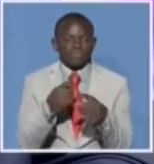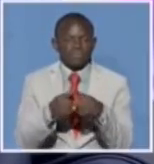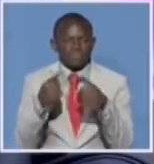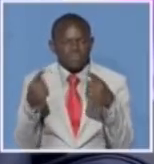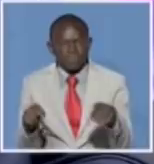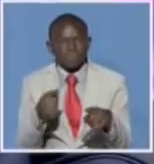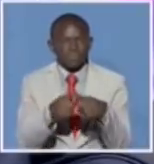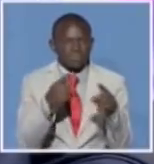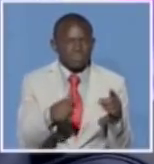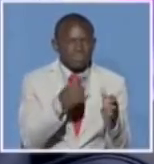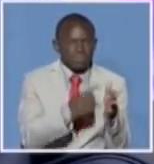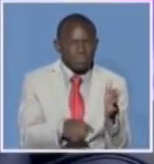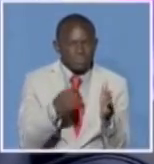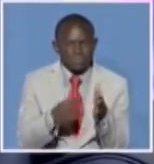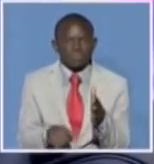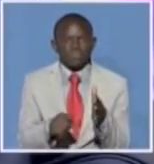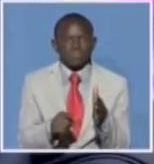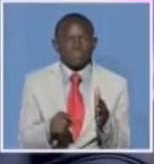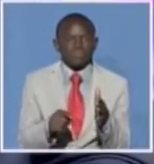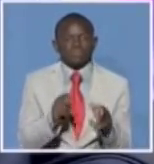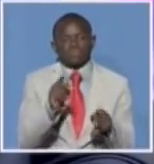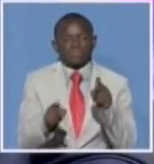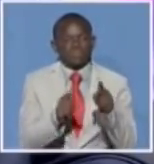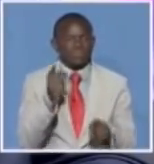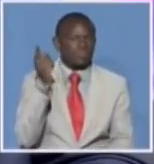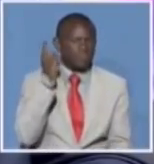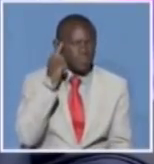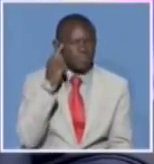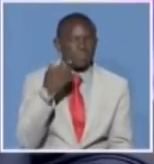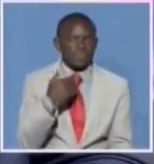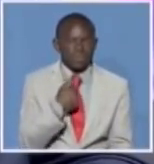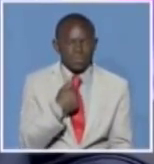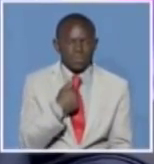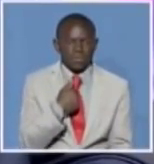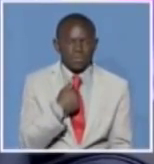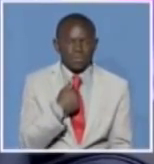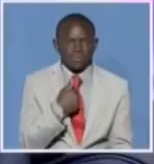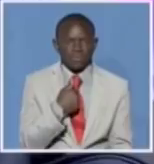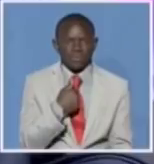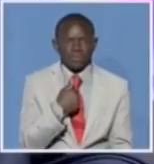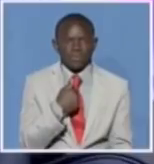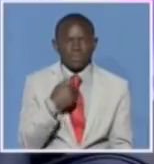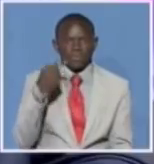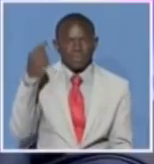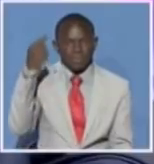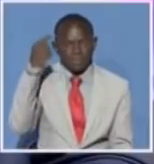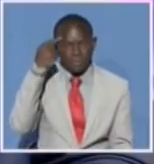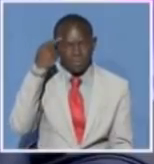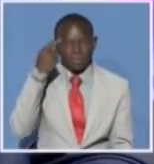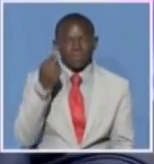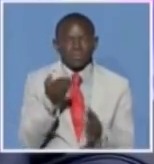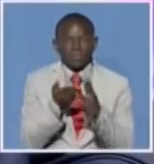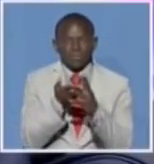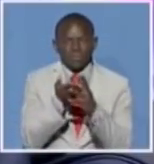and moves by government led by the able leadership of His Excellency the President, Mr.